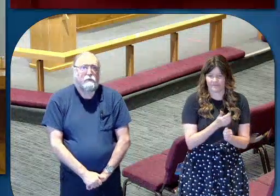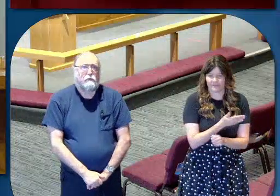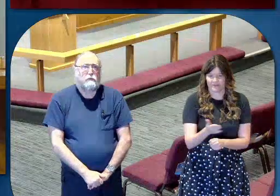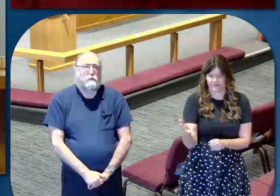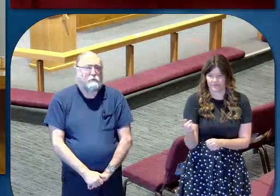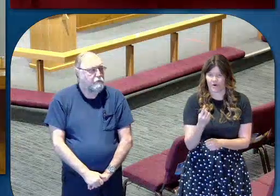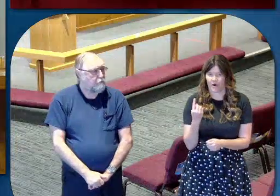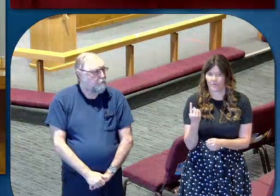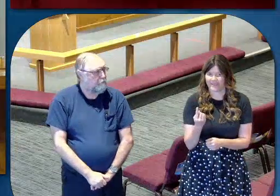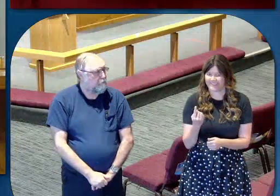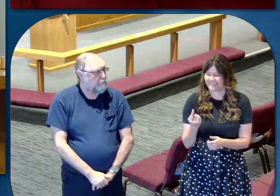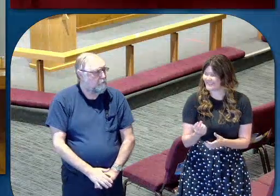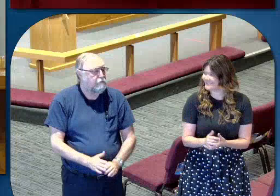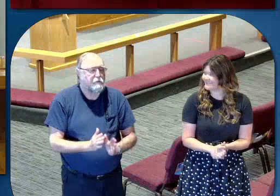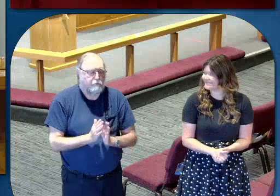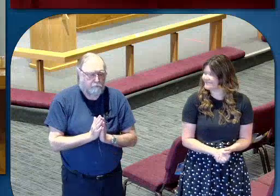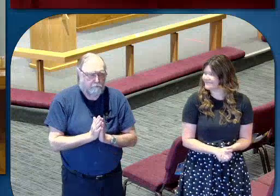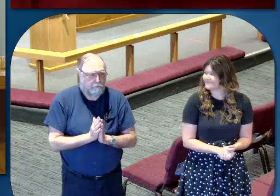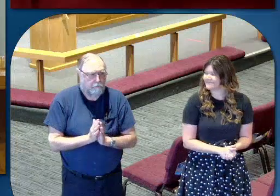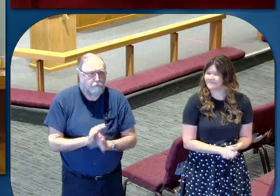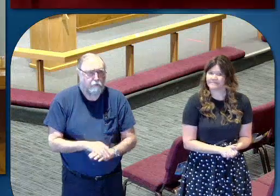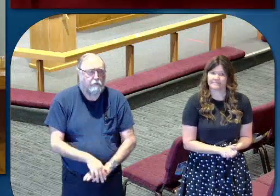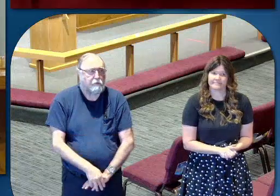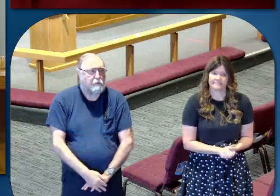always. Amen.